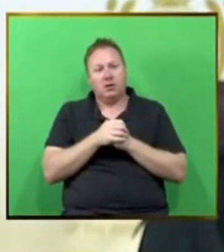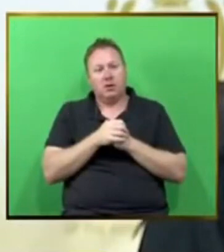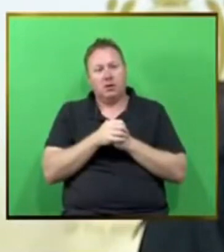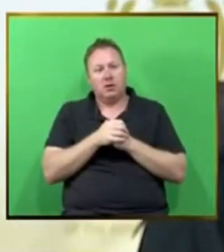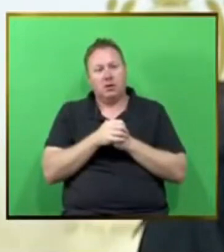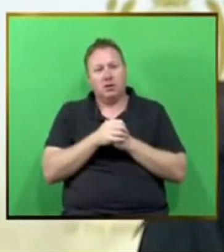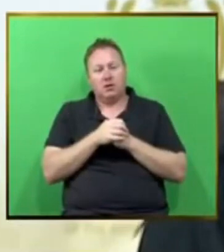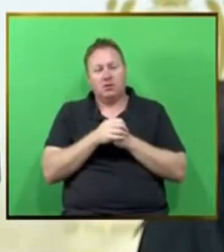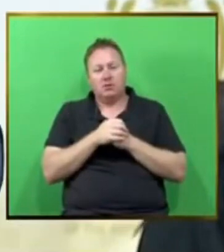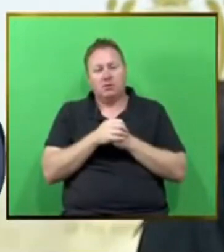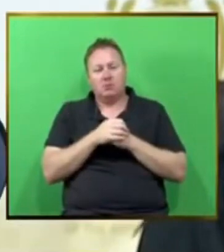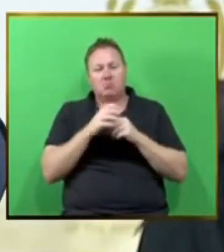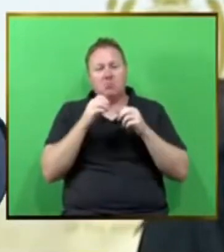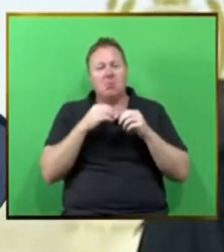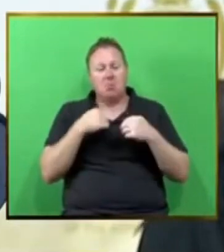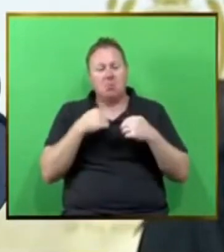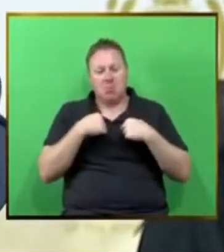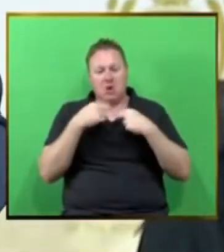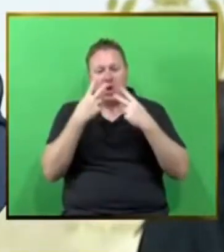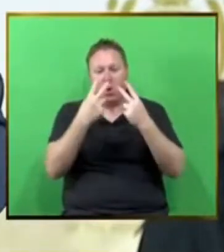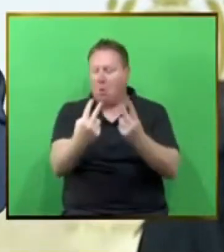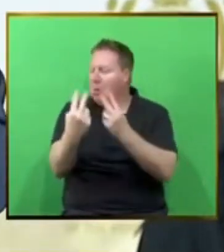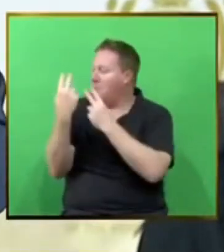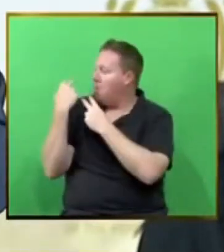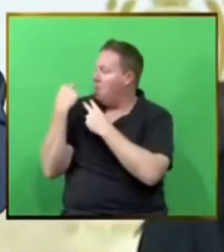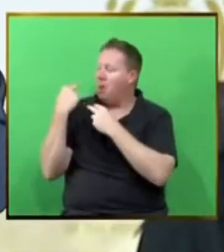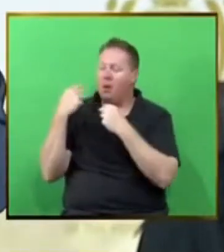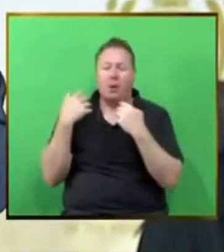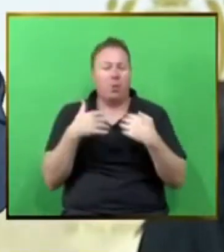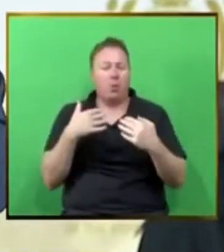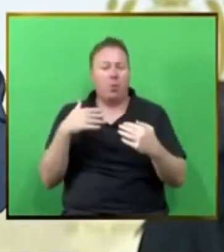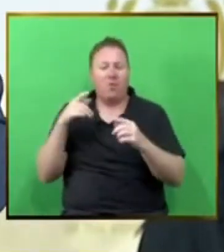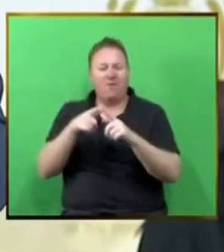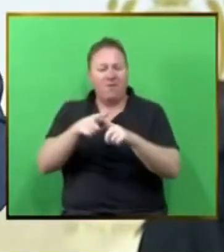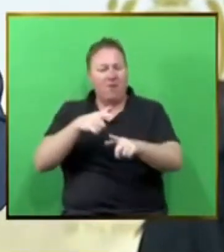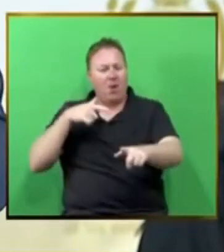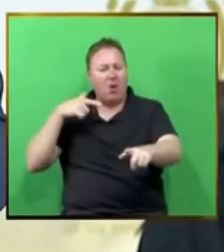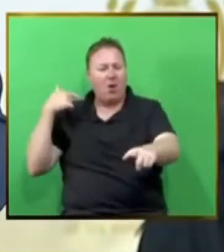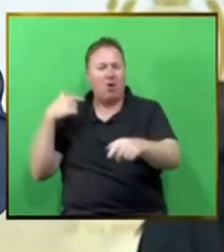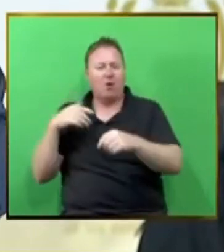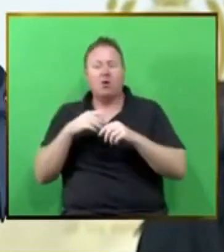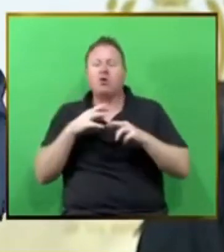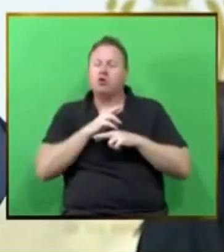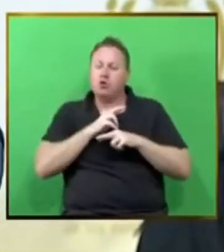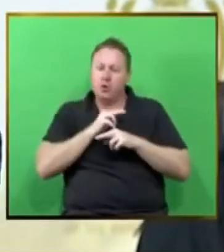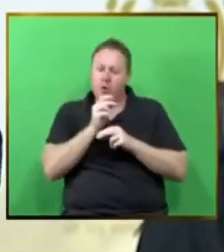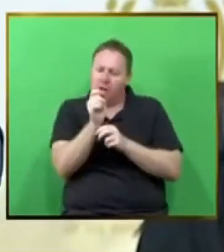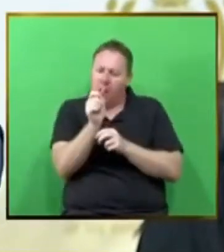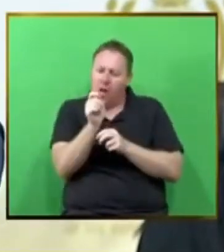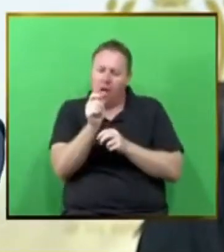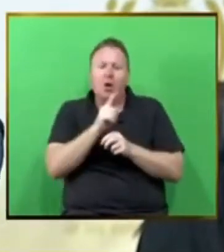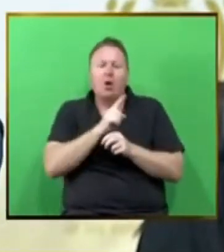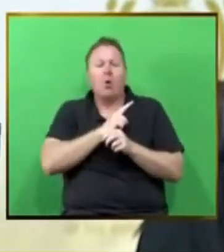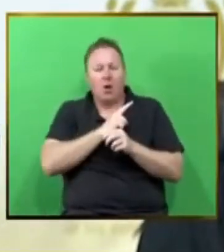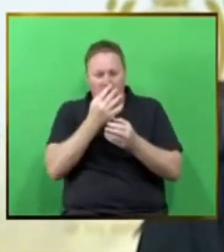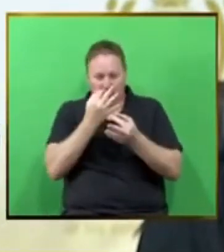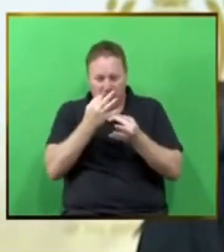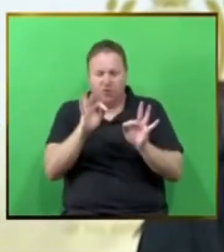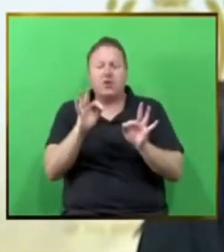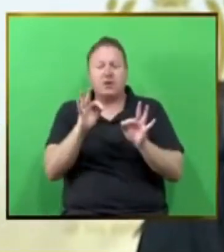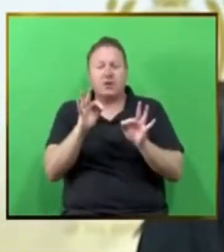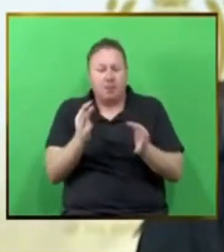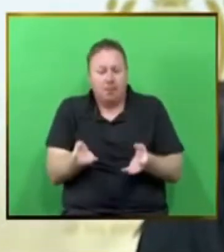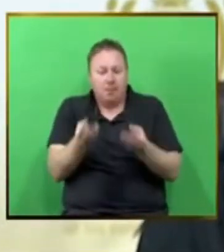look back to the distance I have come, but I can only rest for a moment, for with freedom comes